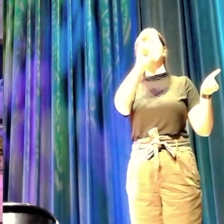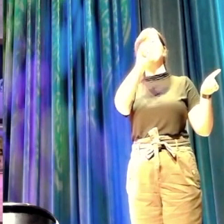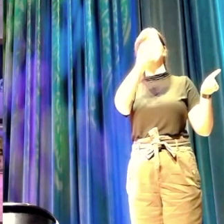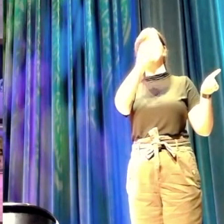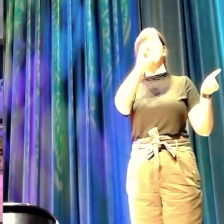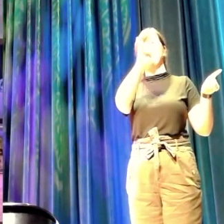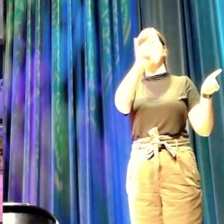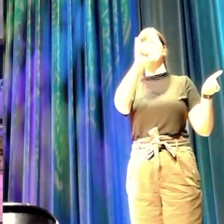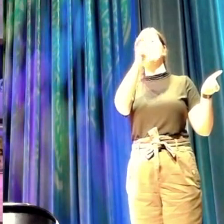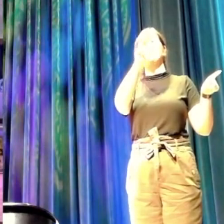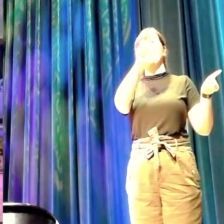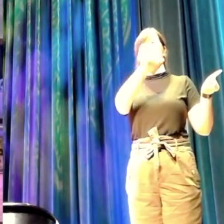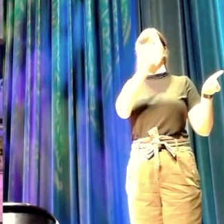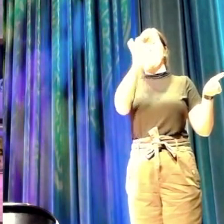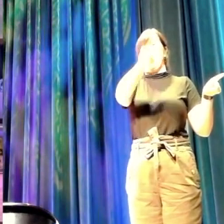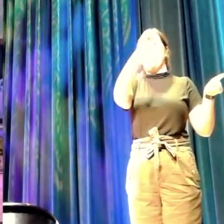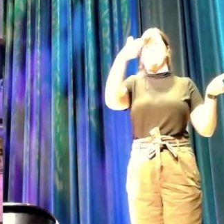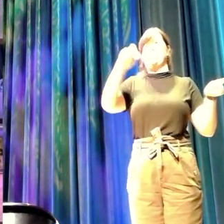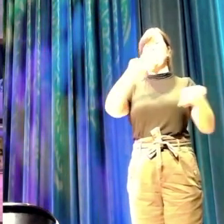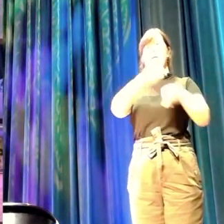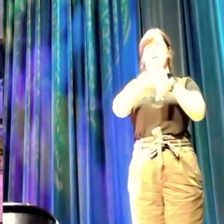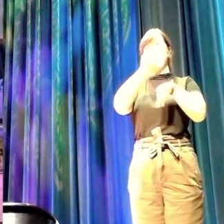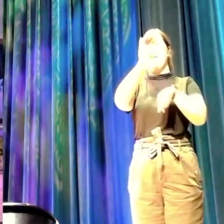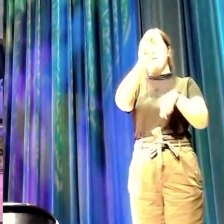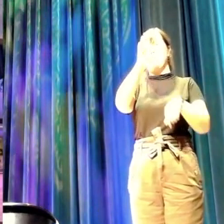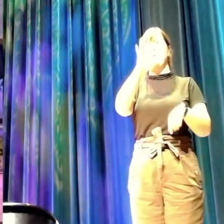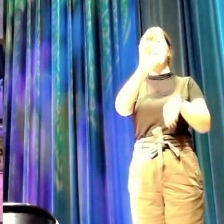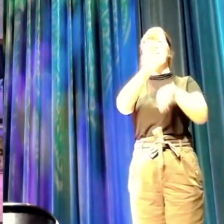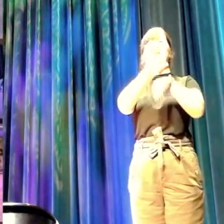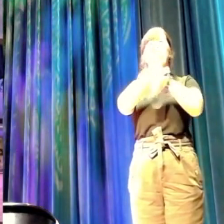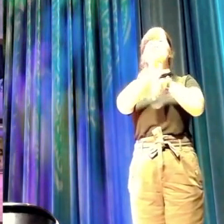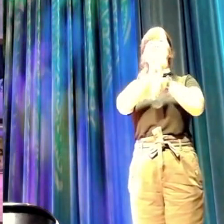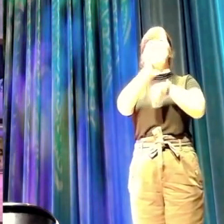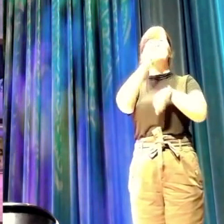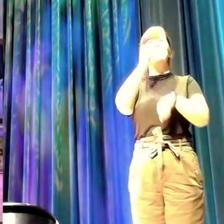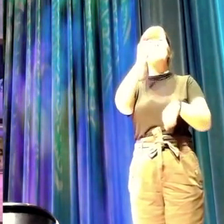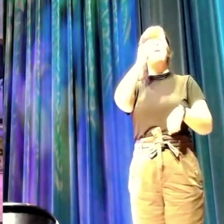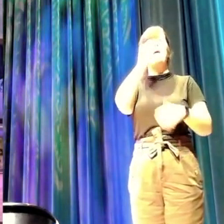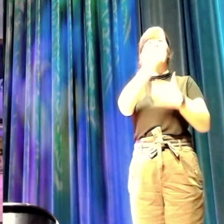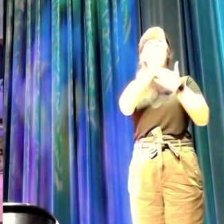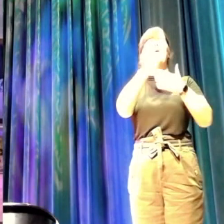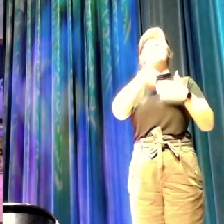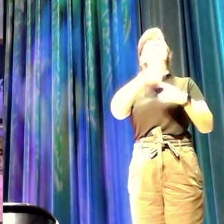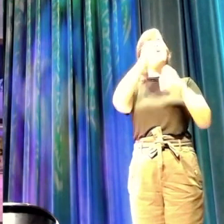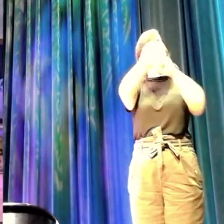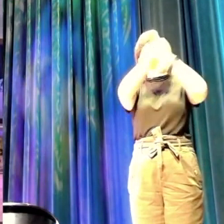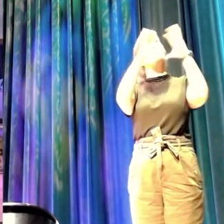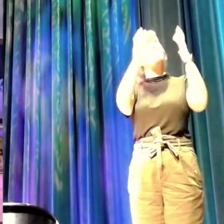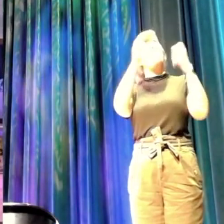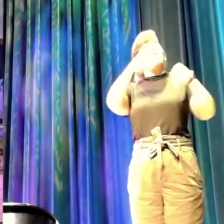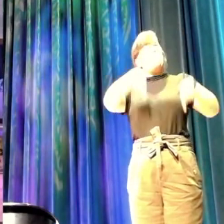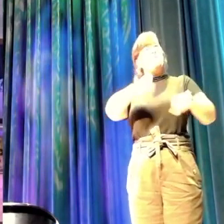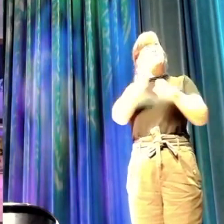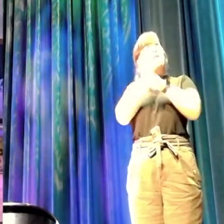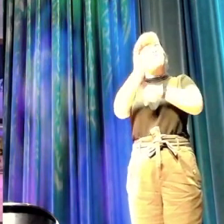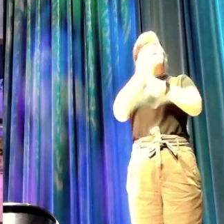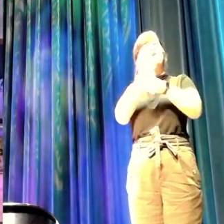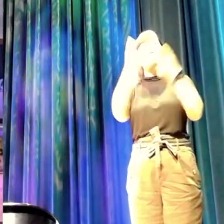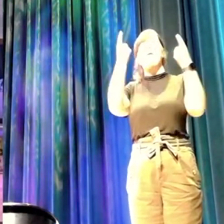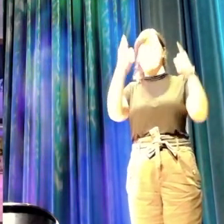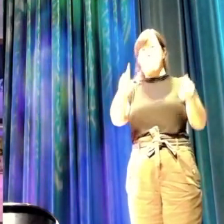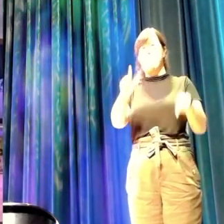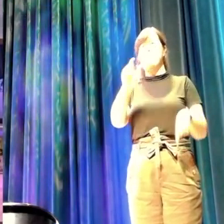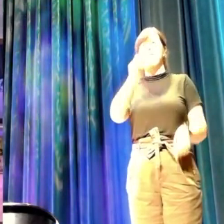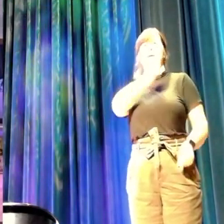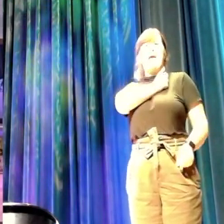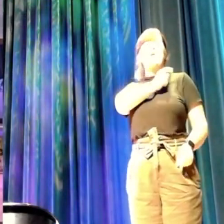then AIPB case manager for the welcome, helped me turn my vision into a reality. Ashley has been the head